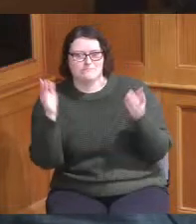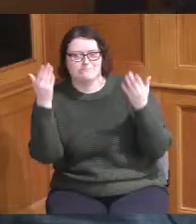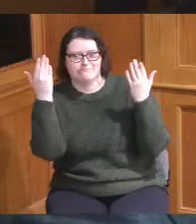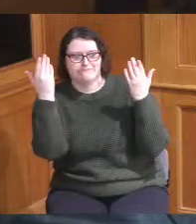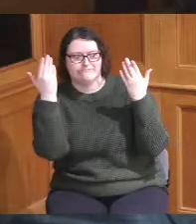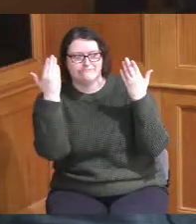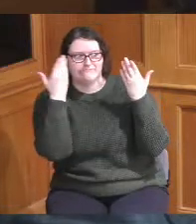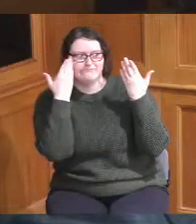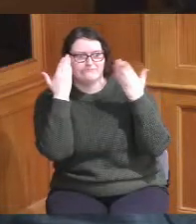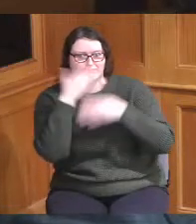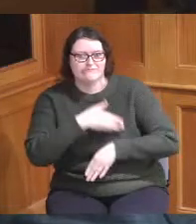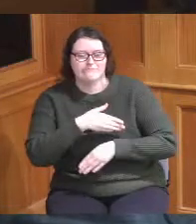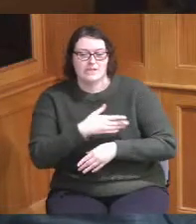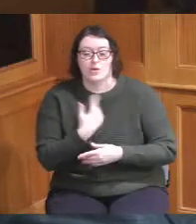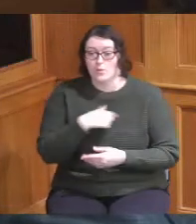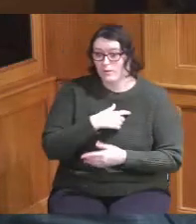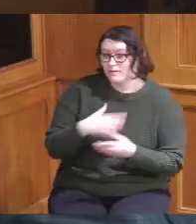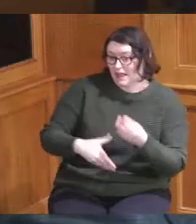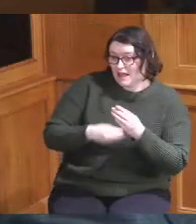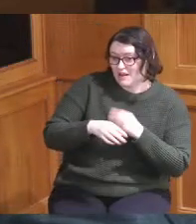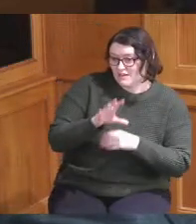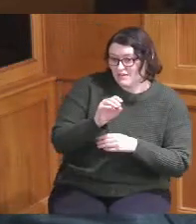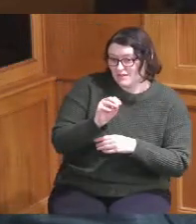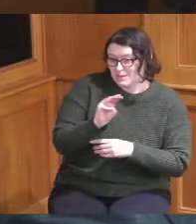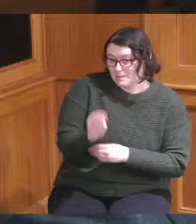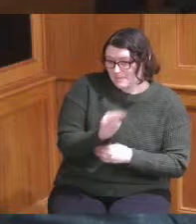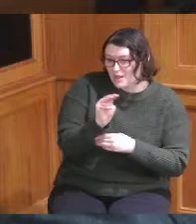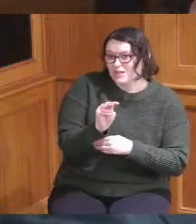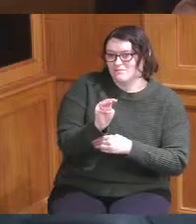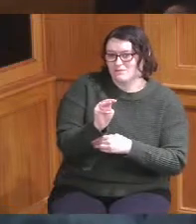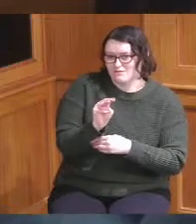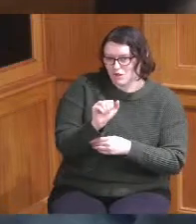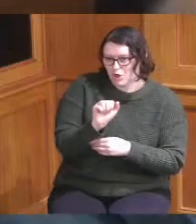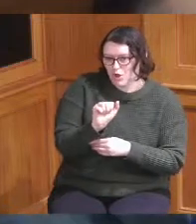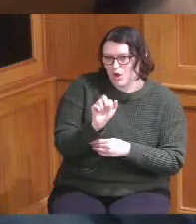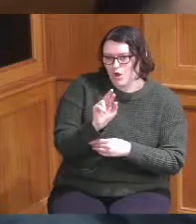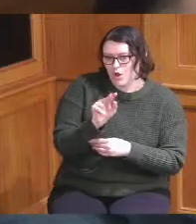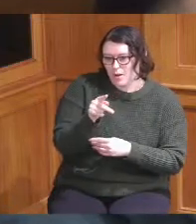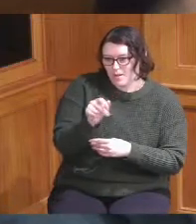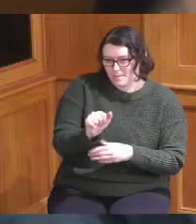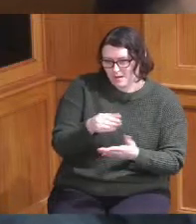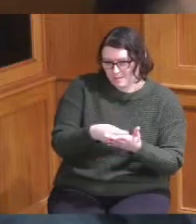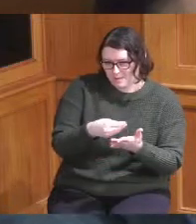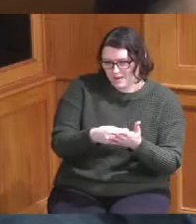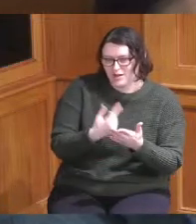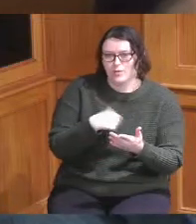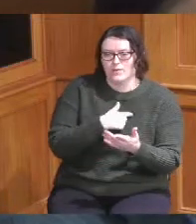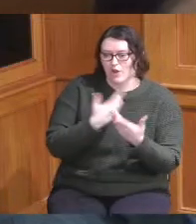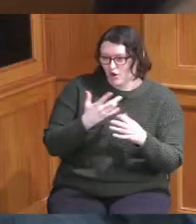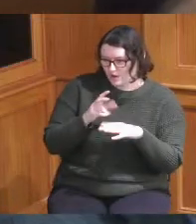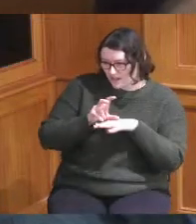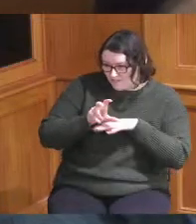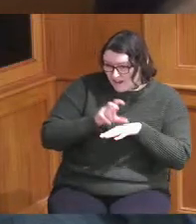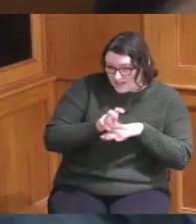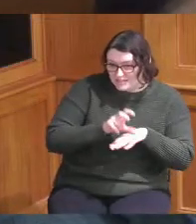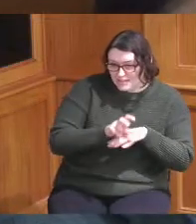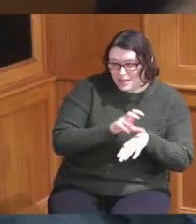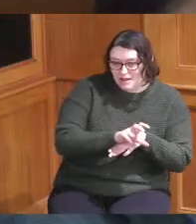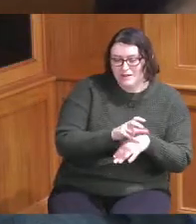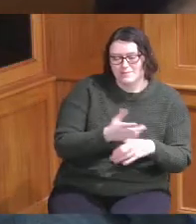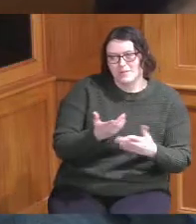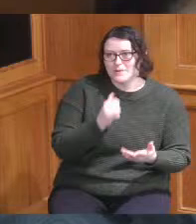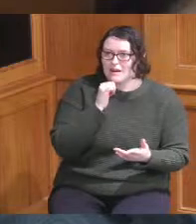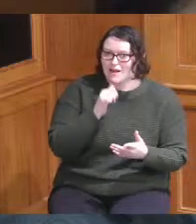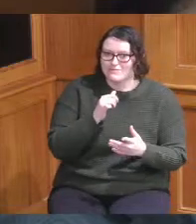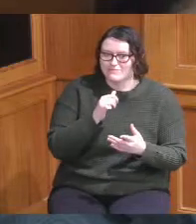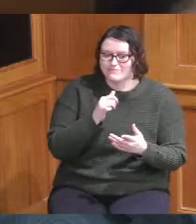put $50 million additional dollars from the ARPA, we've been in the affordable housing game, maybe not at the money that we'd like,